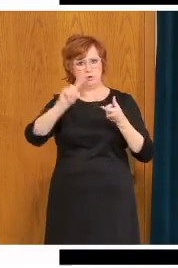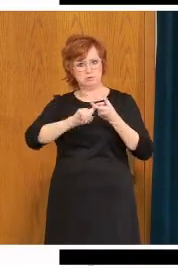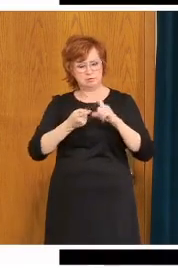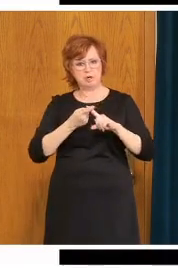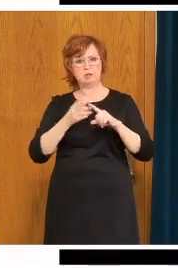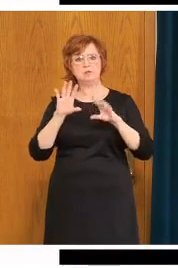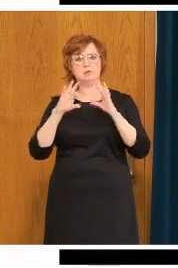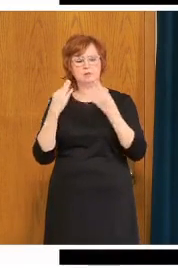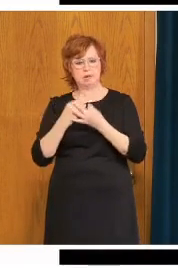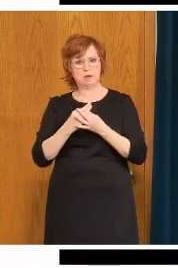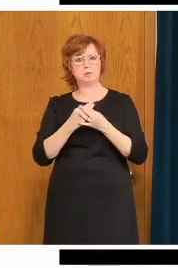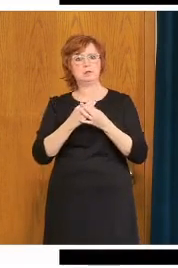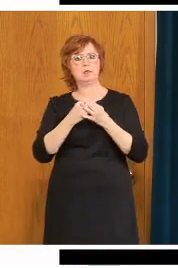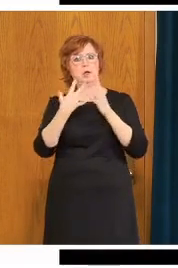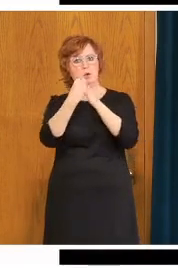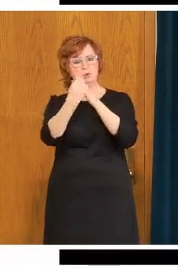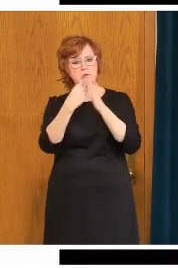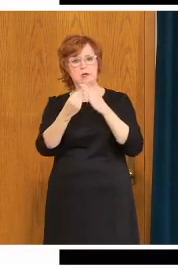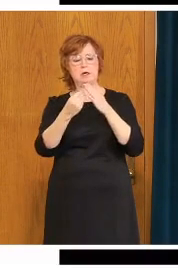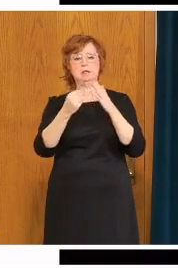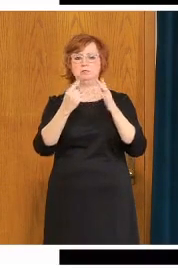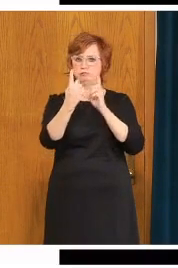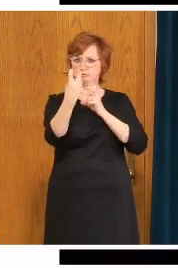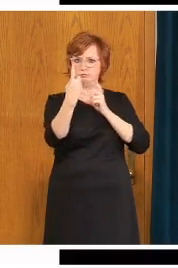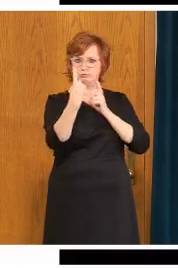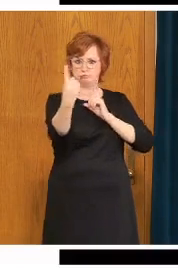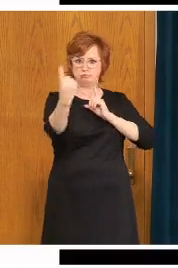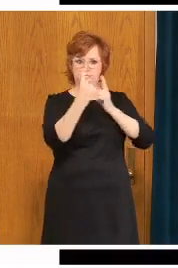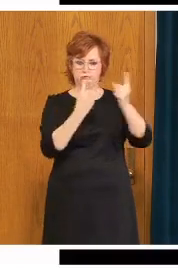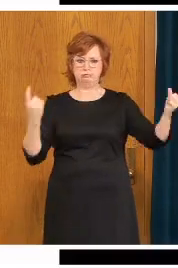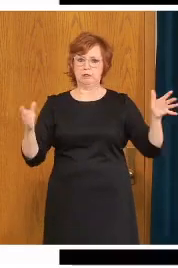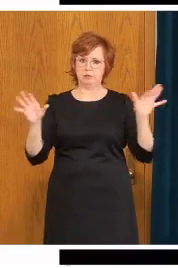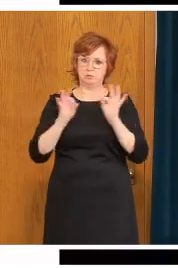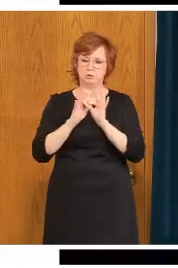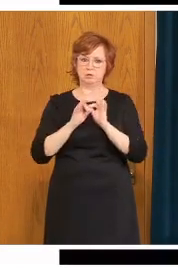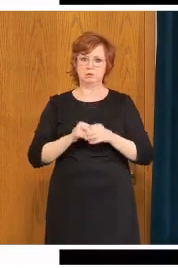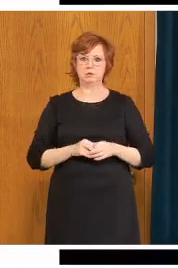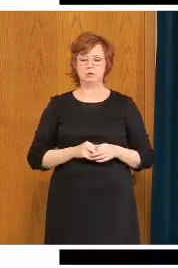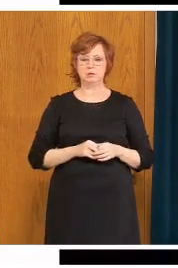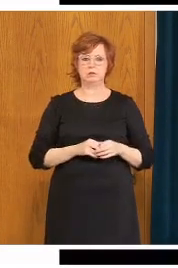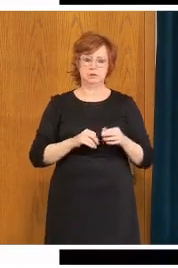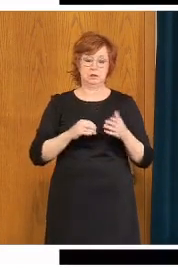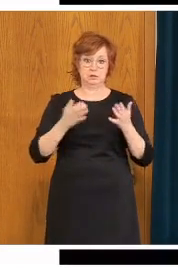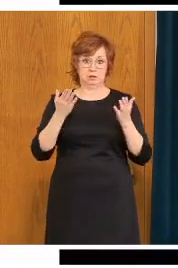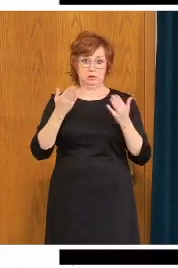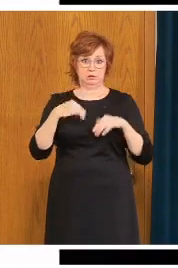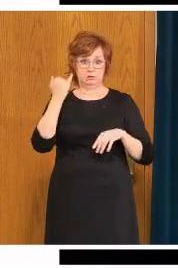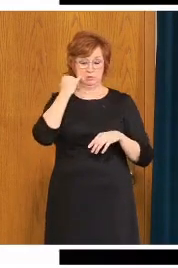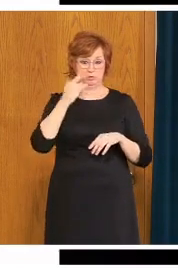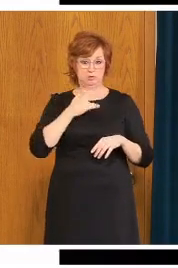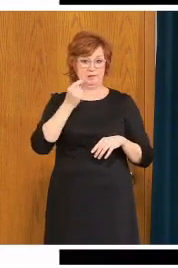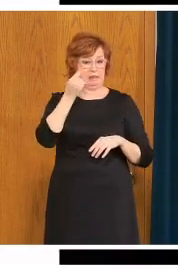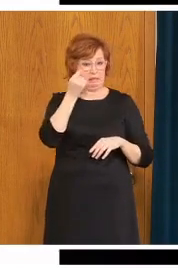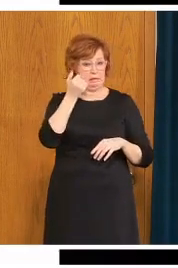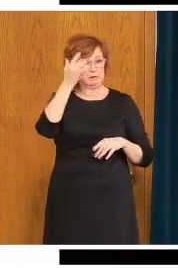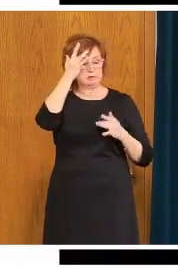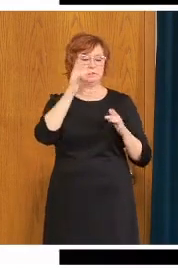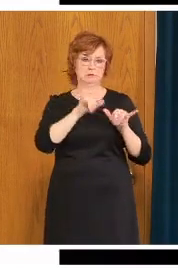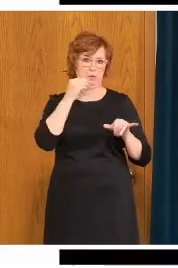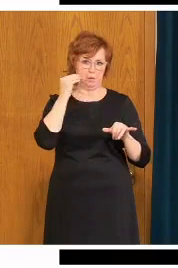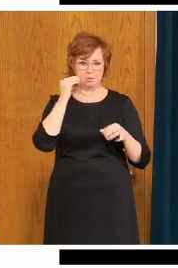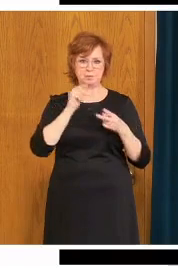maintaining a physical distance is going to be critical. And of course, staying home, even if you have the mildest symptoms, and getting tested and